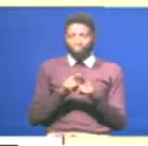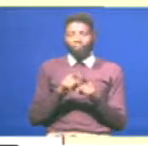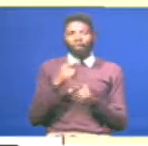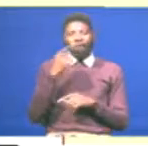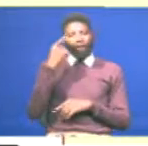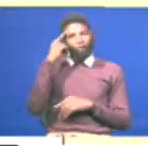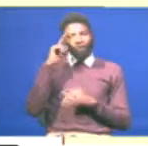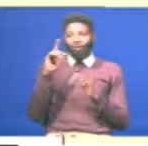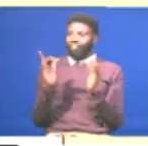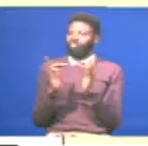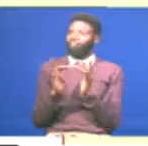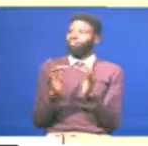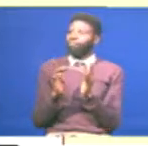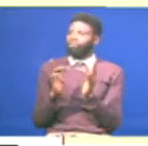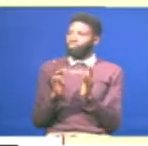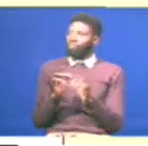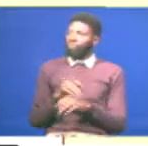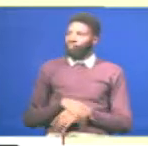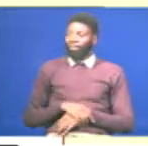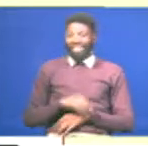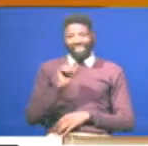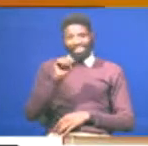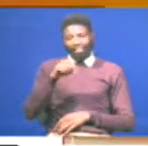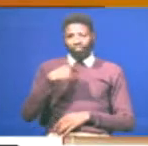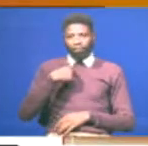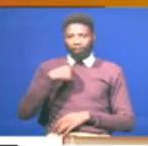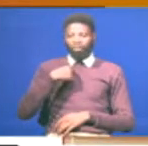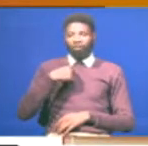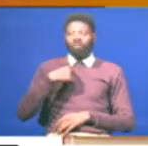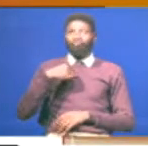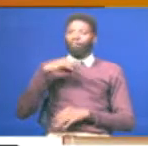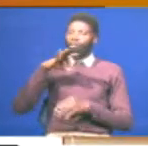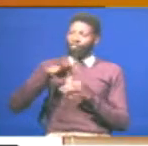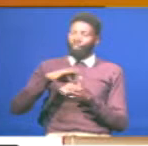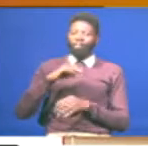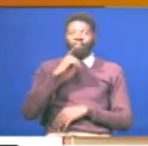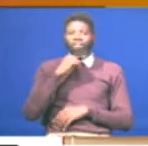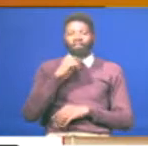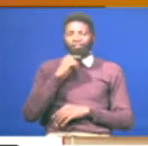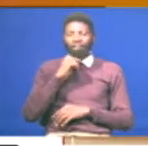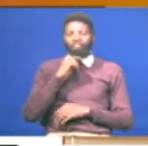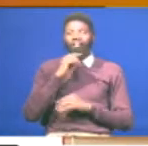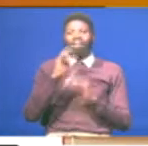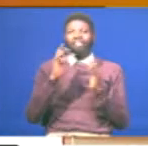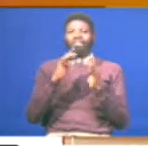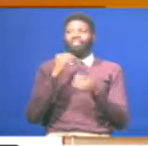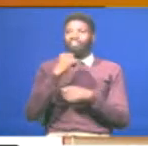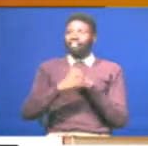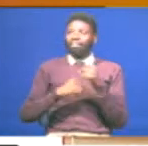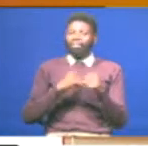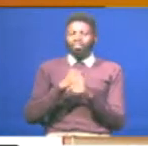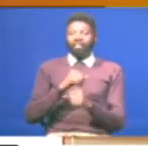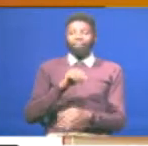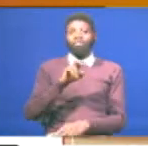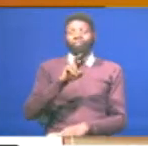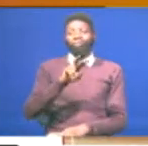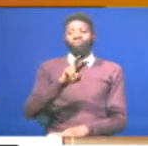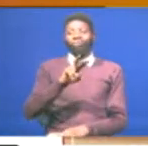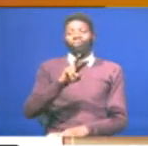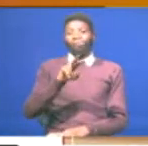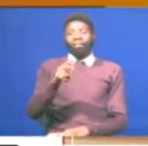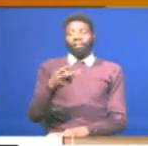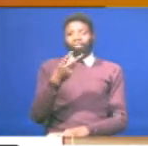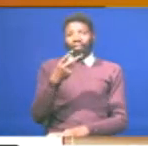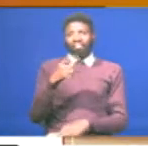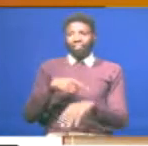internet. Even though I was voted father of internet in year 2000, when I was accepting the award, I did attribute it